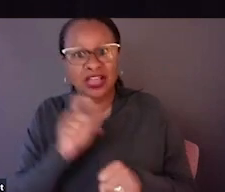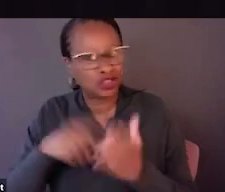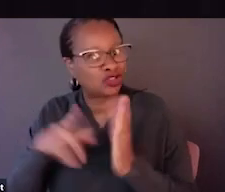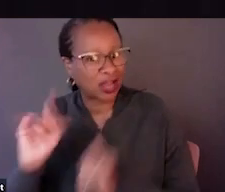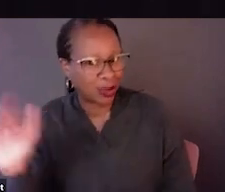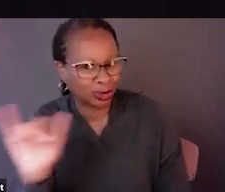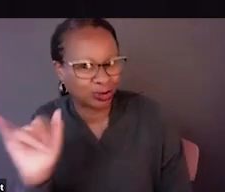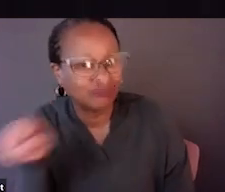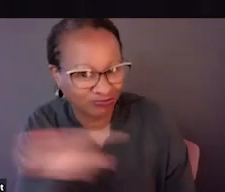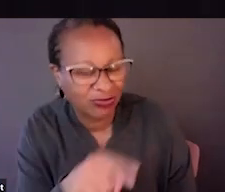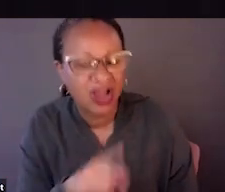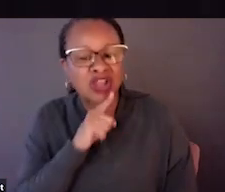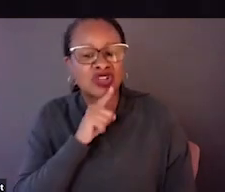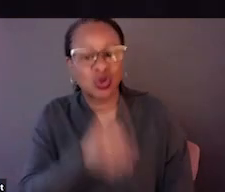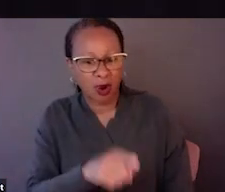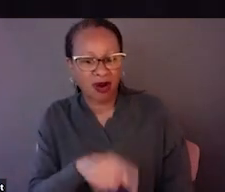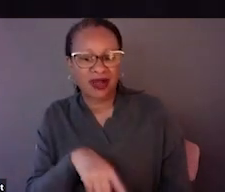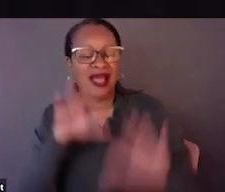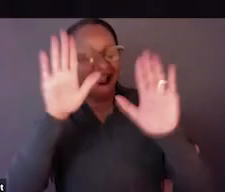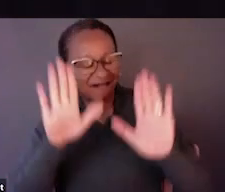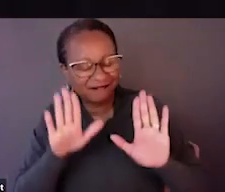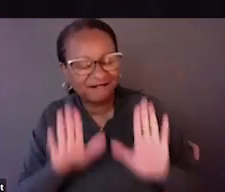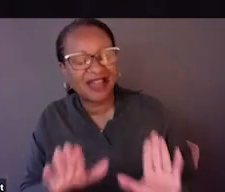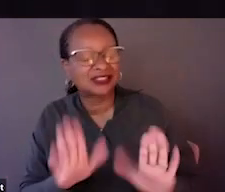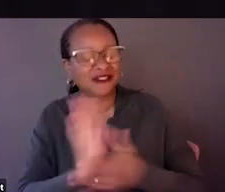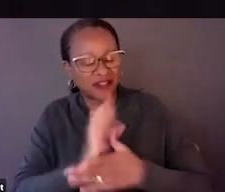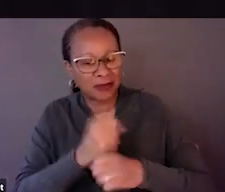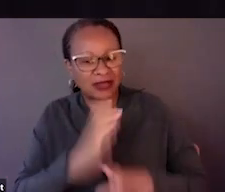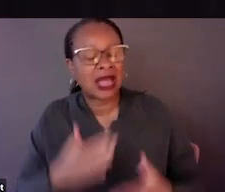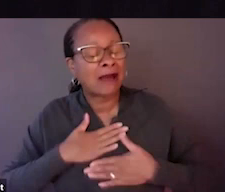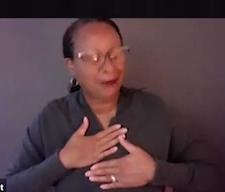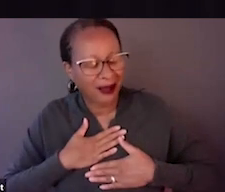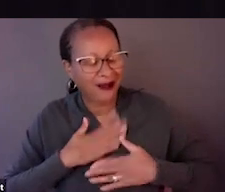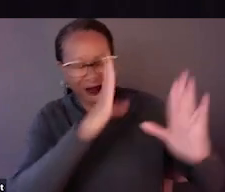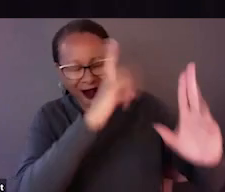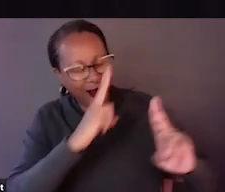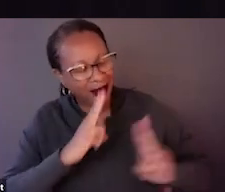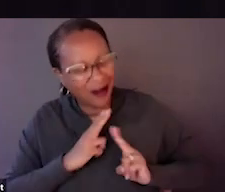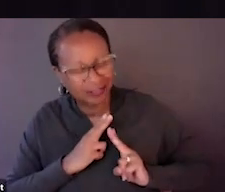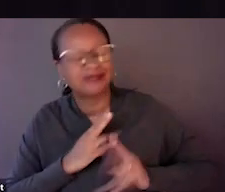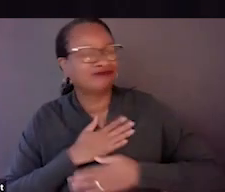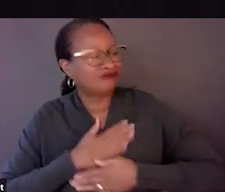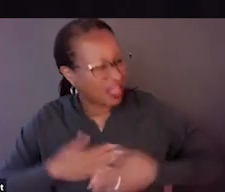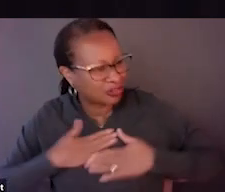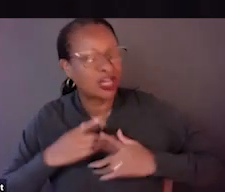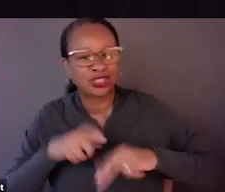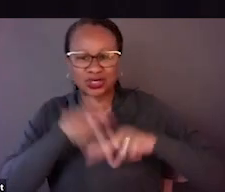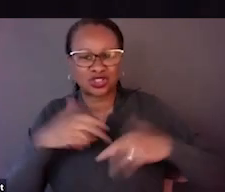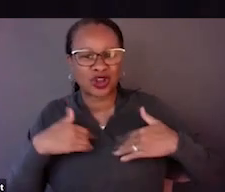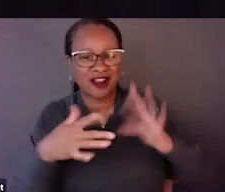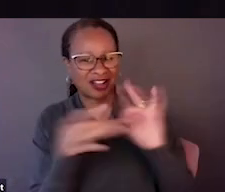too. But you are a fantabulous filmmaker. It has been my absolute pleasure to sit here and have